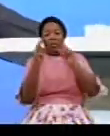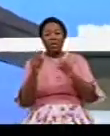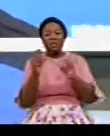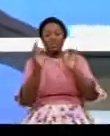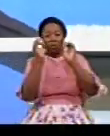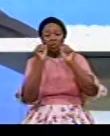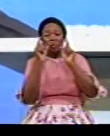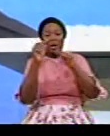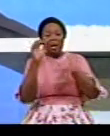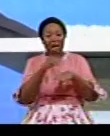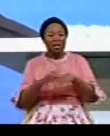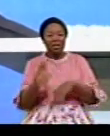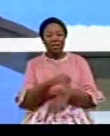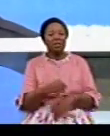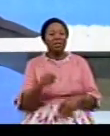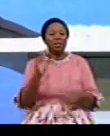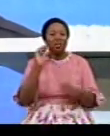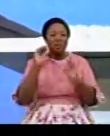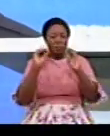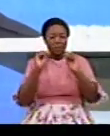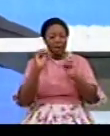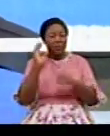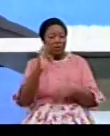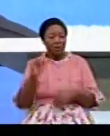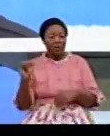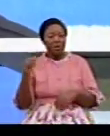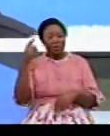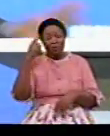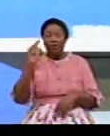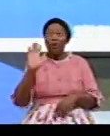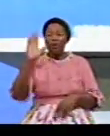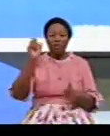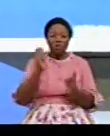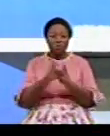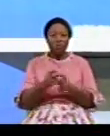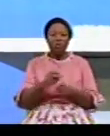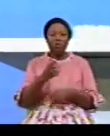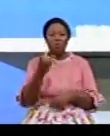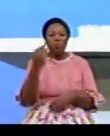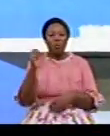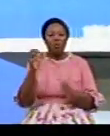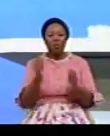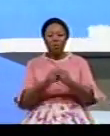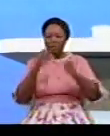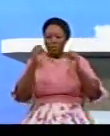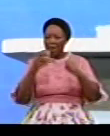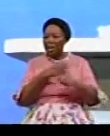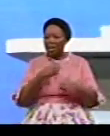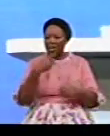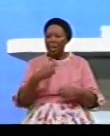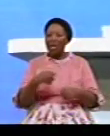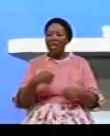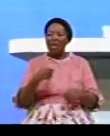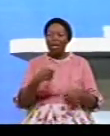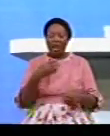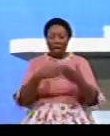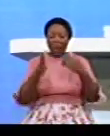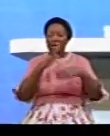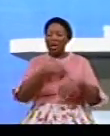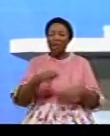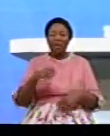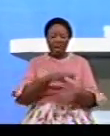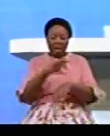10. We're looking at verse 1. It says, ask ye of the Lord